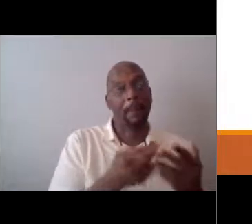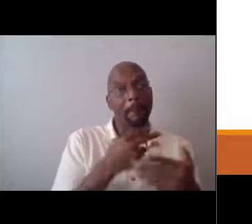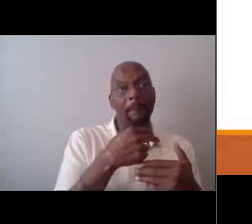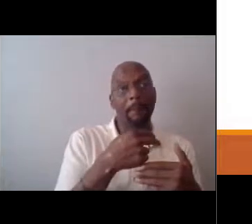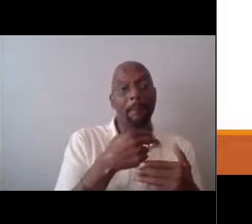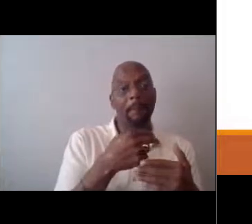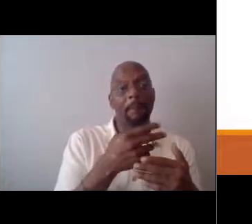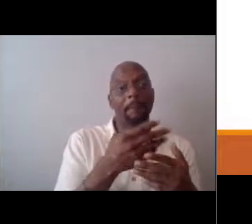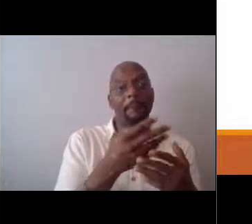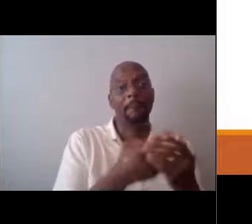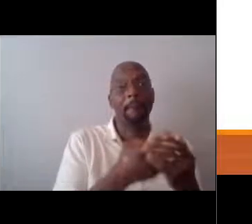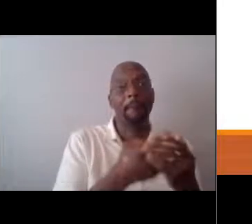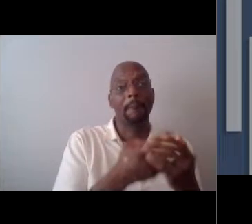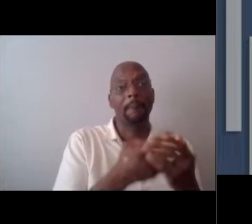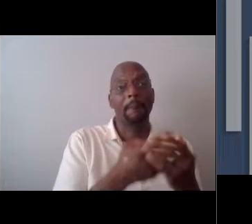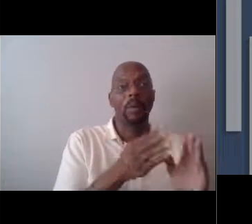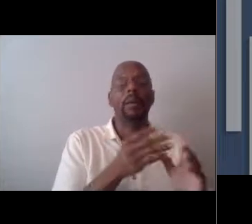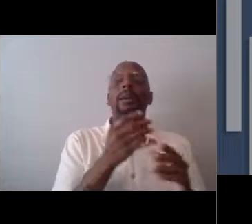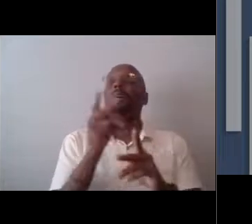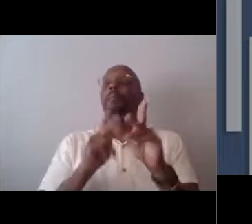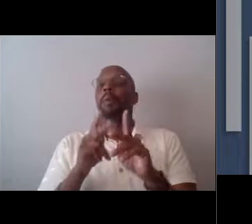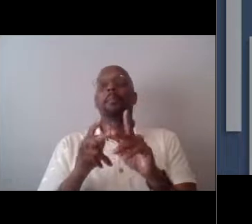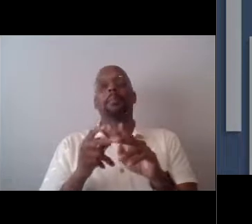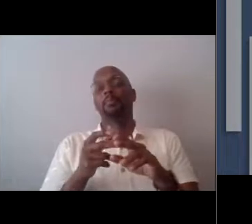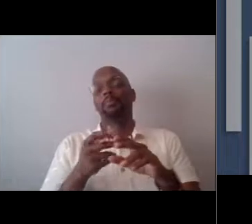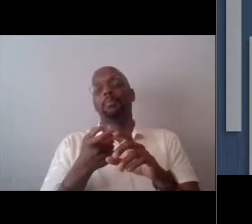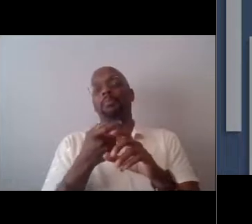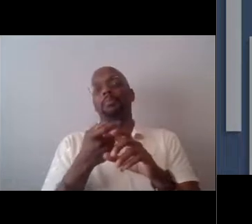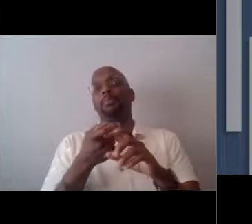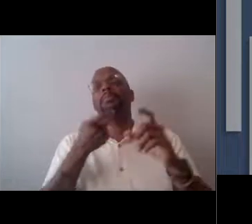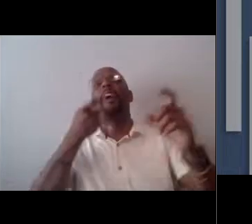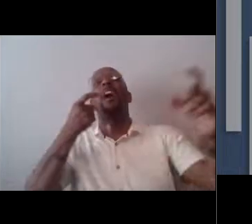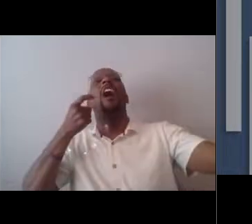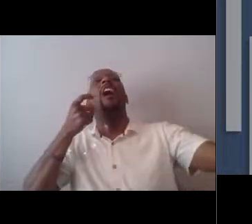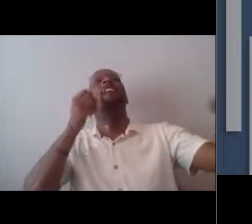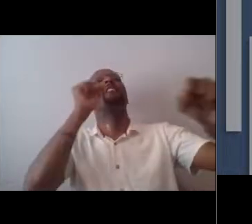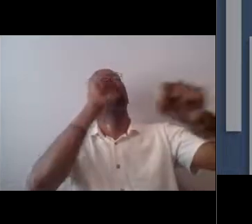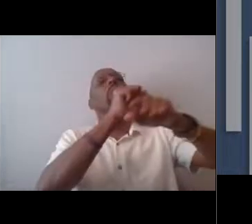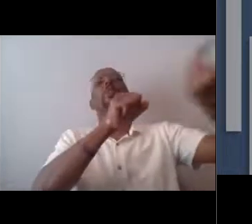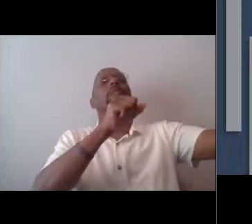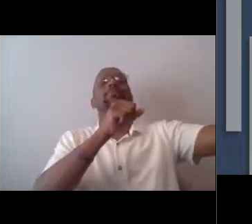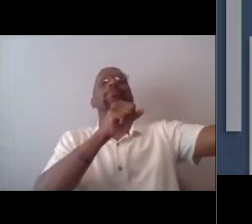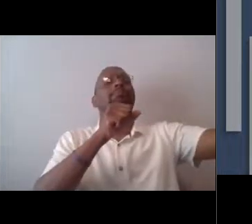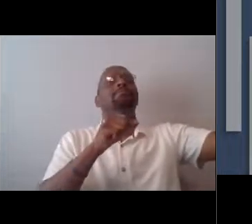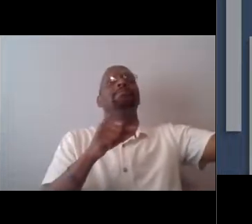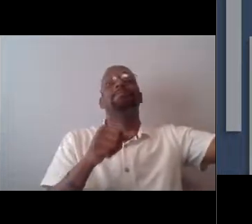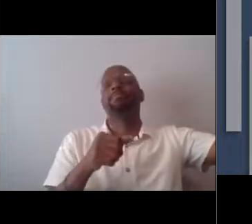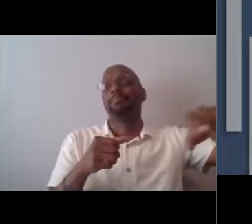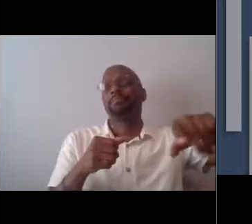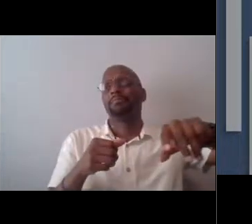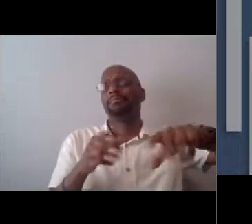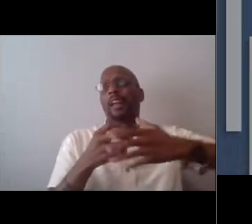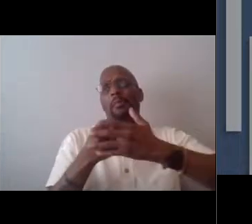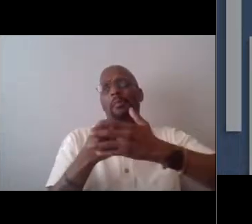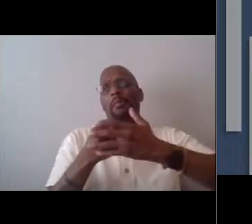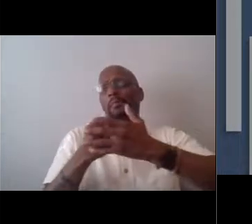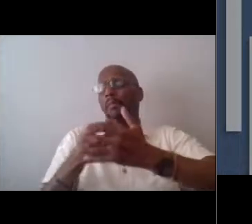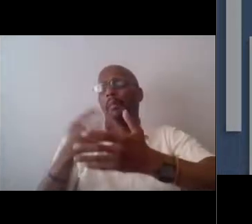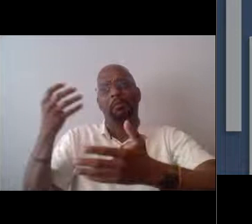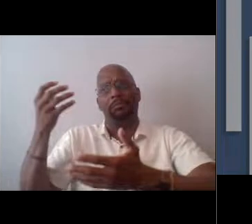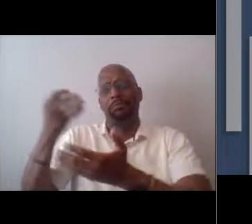far from work because they're so rich they don't work and they don't want to be near anybody. And so I don't know how you do that, right?